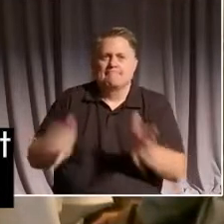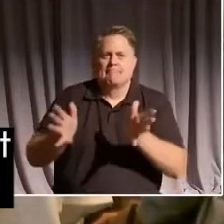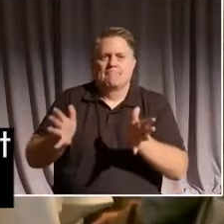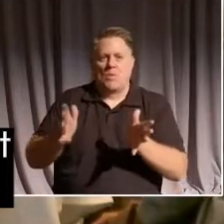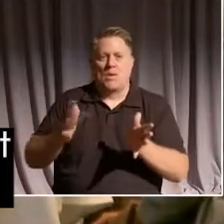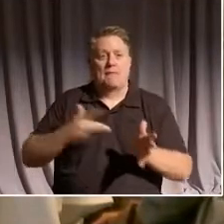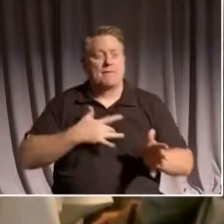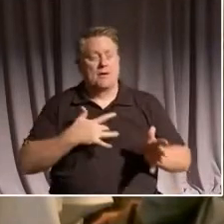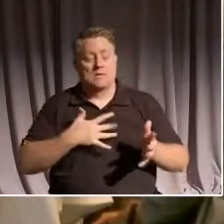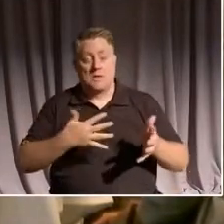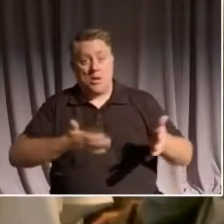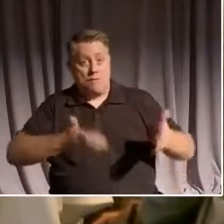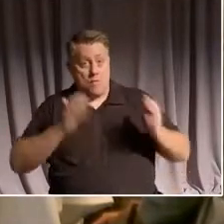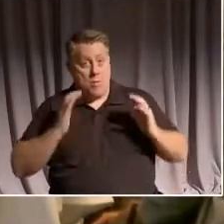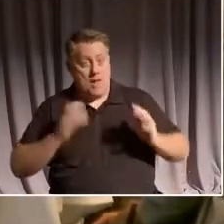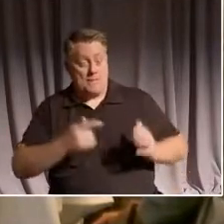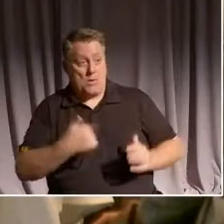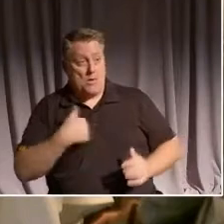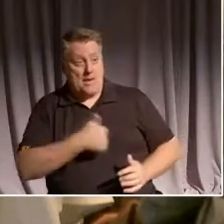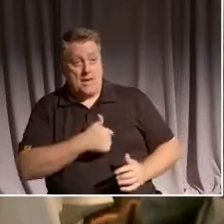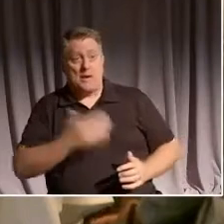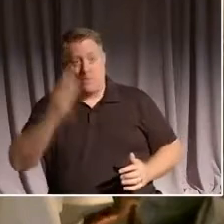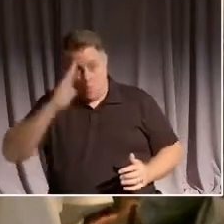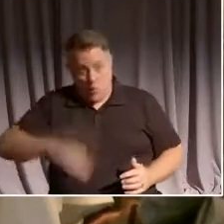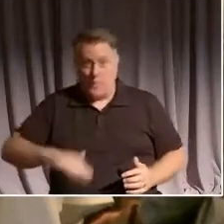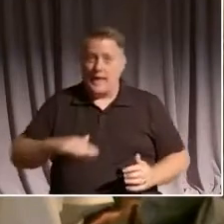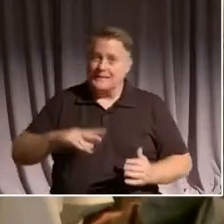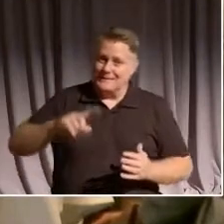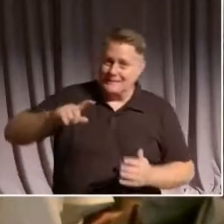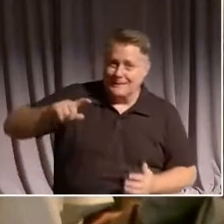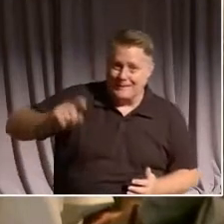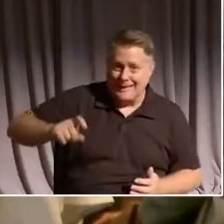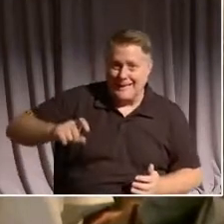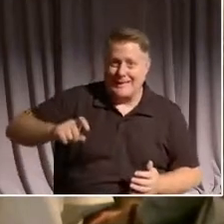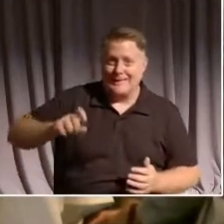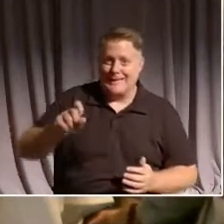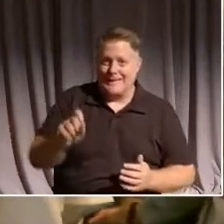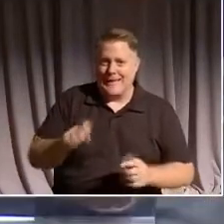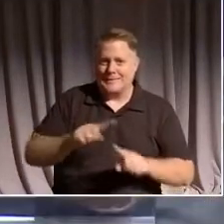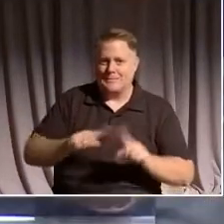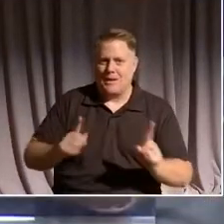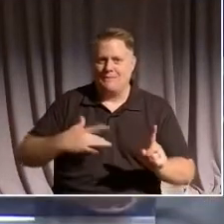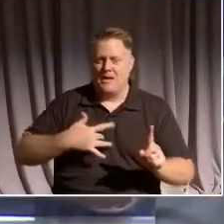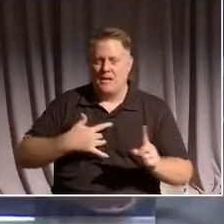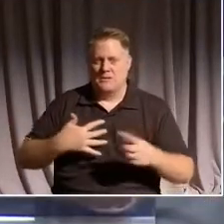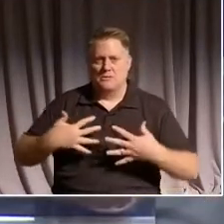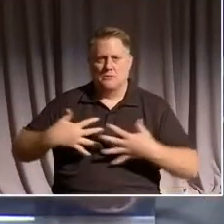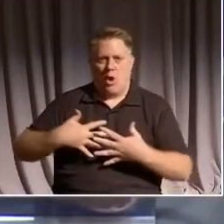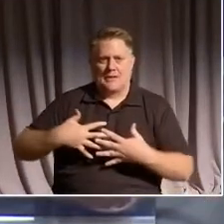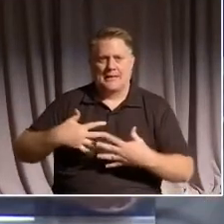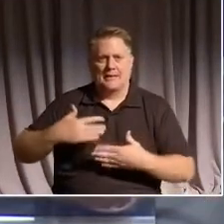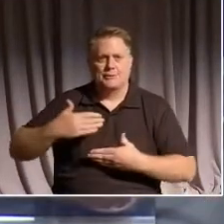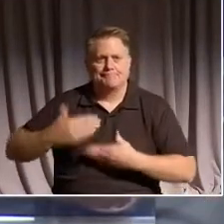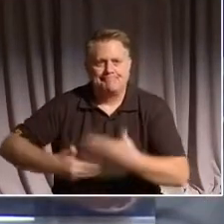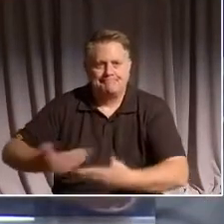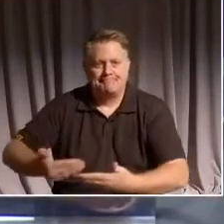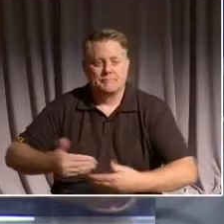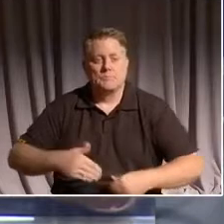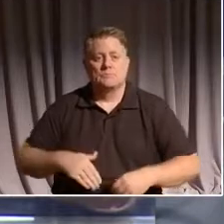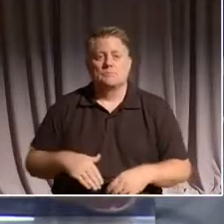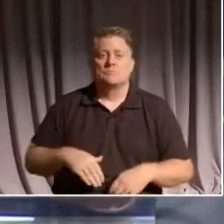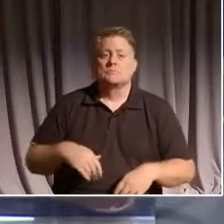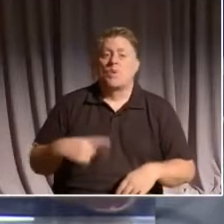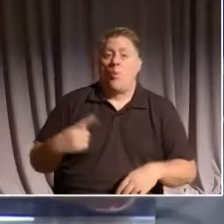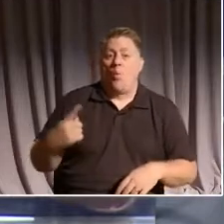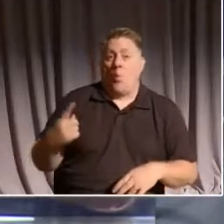feels so daunting? We all know that it's well needed, but we find it daunting to get there. And I'll throw just one more piece